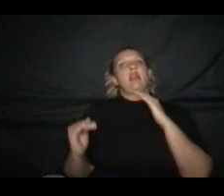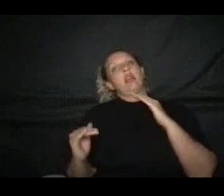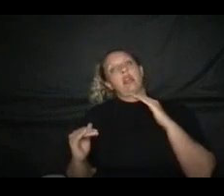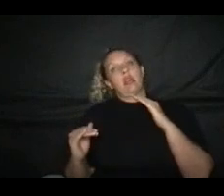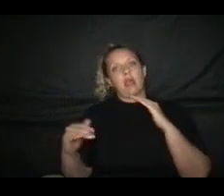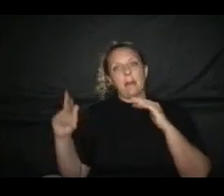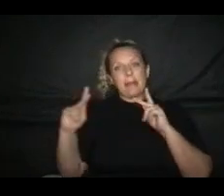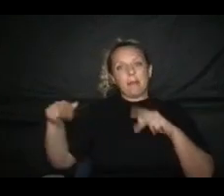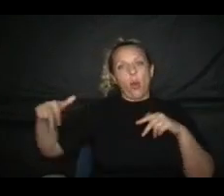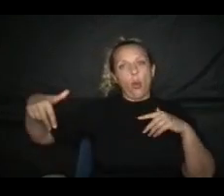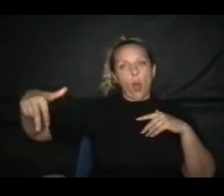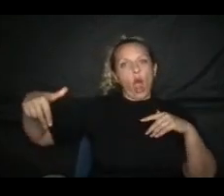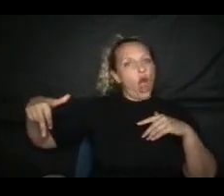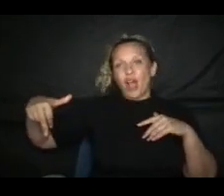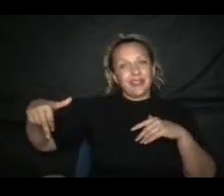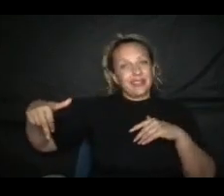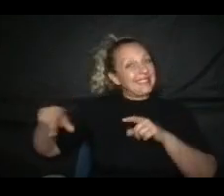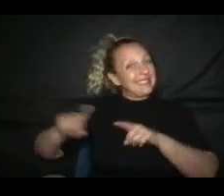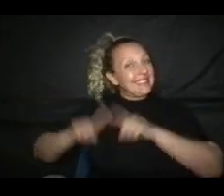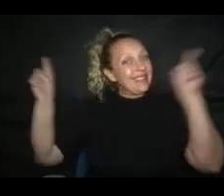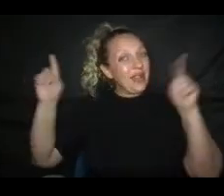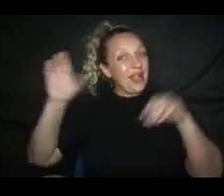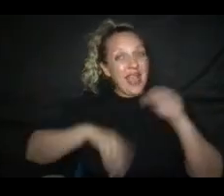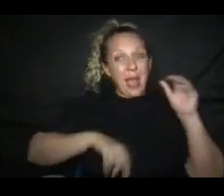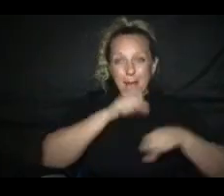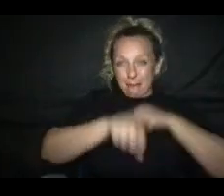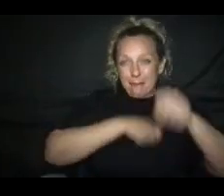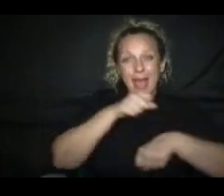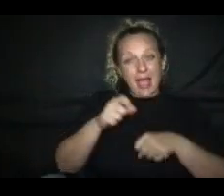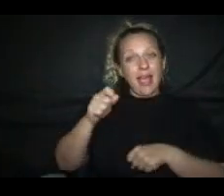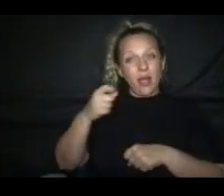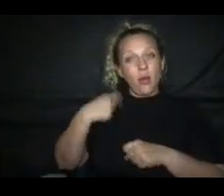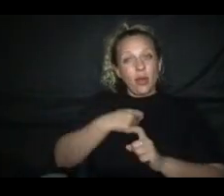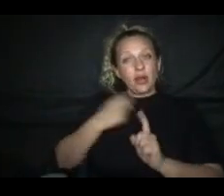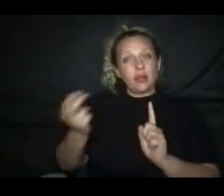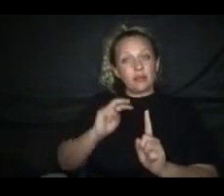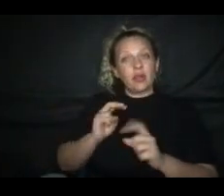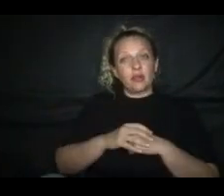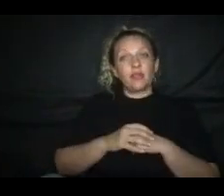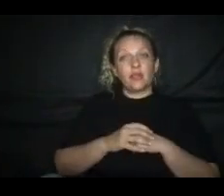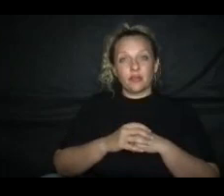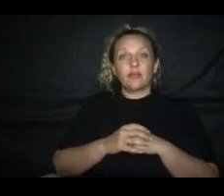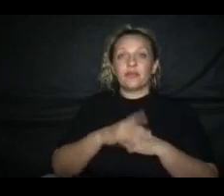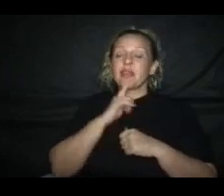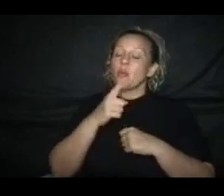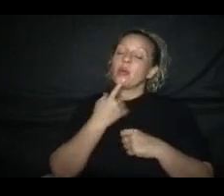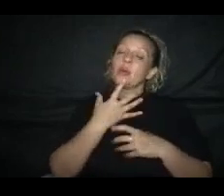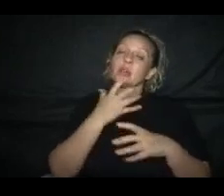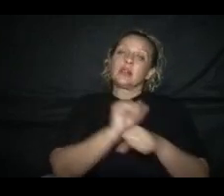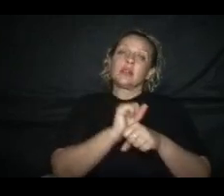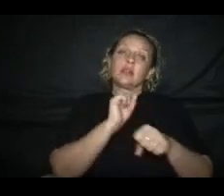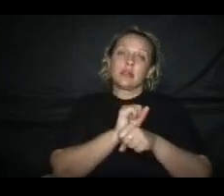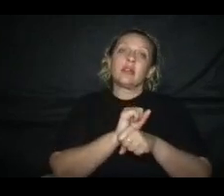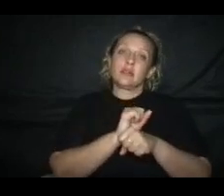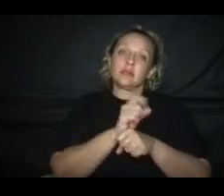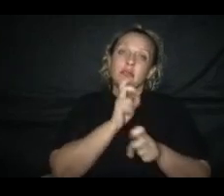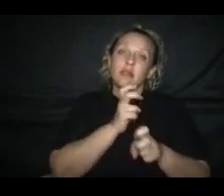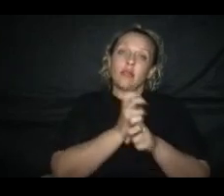So very excited to move forward, and thank you for all your hard work. Thank you very much.